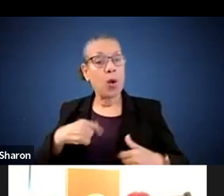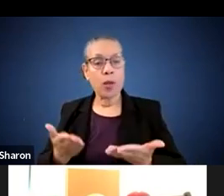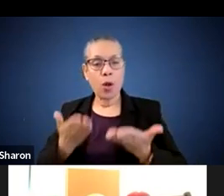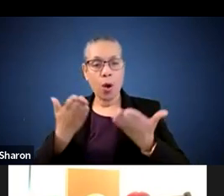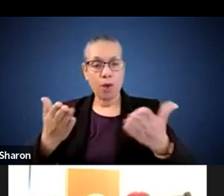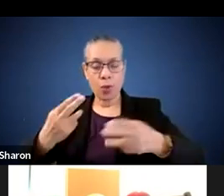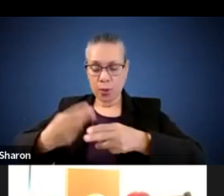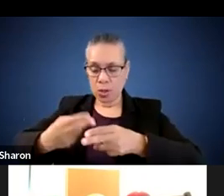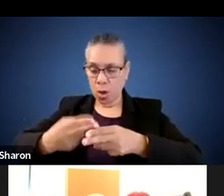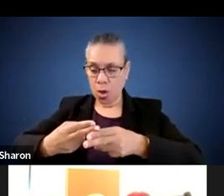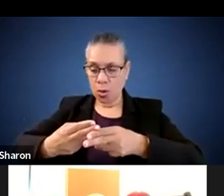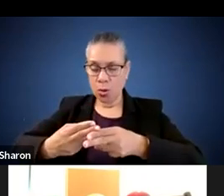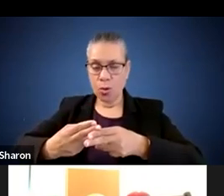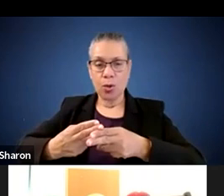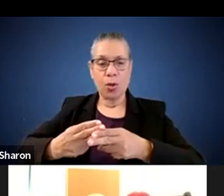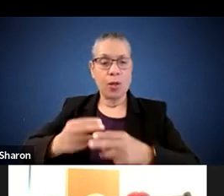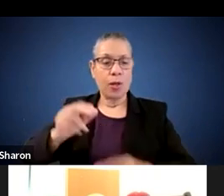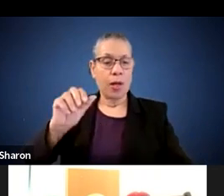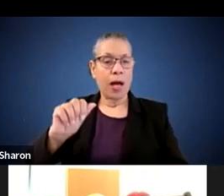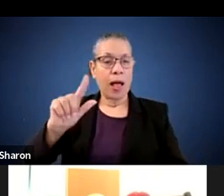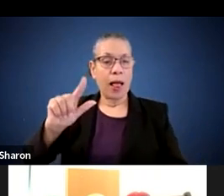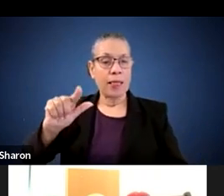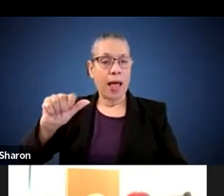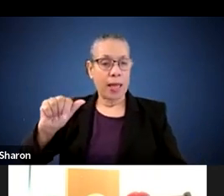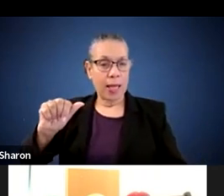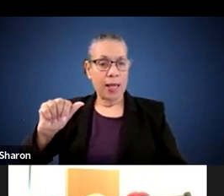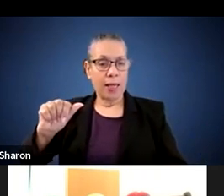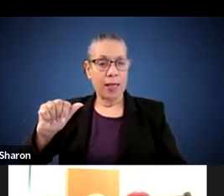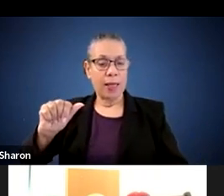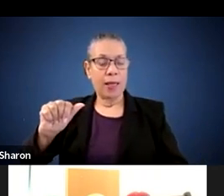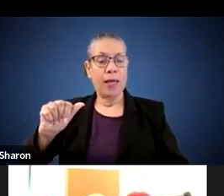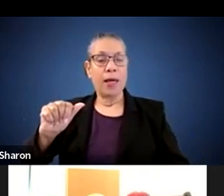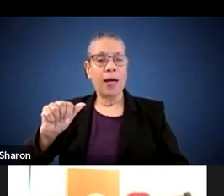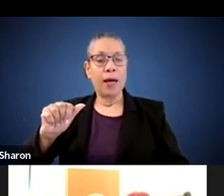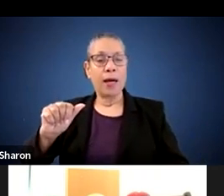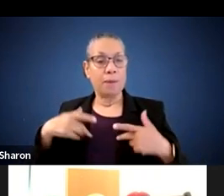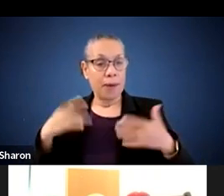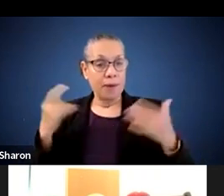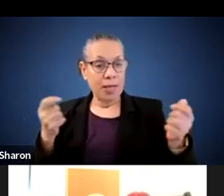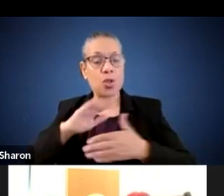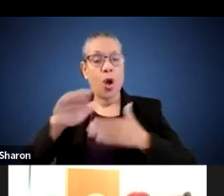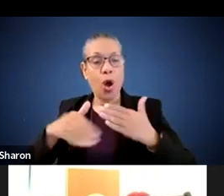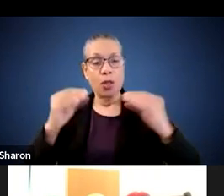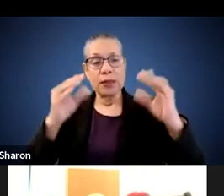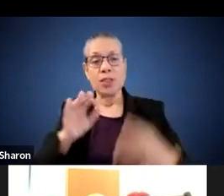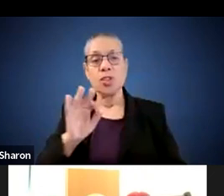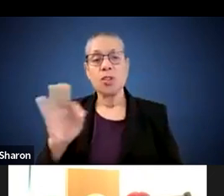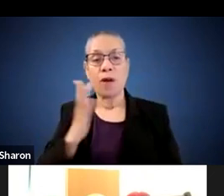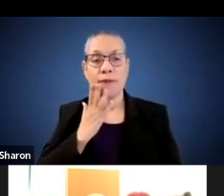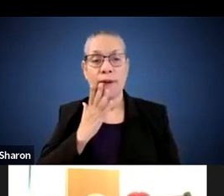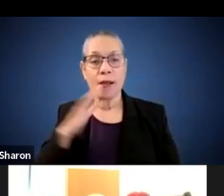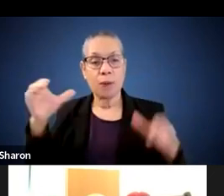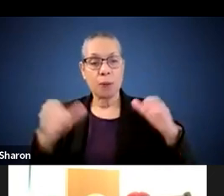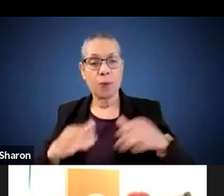call Alana events that brings together all of our teachers of color typically happens